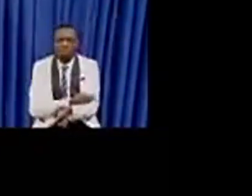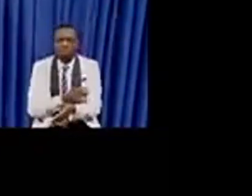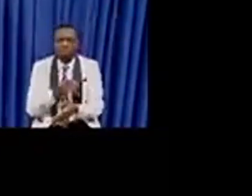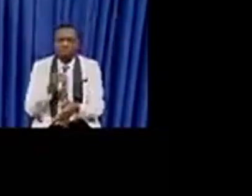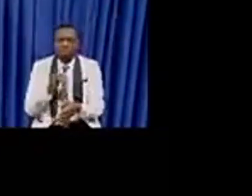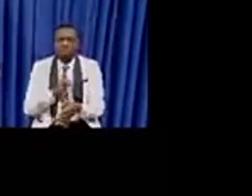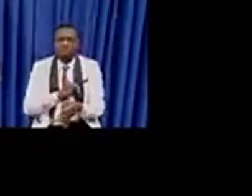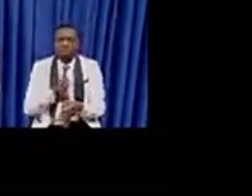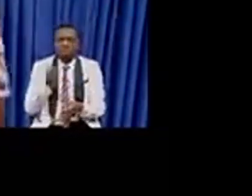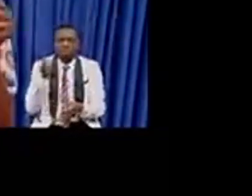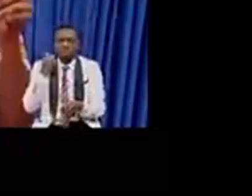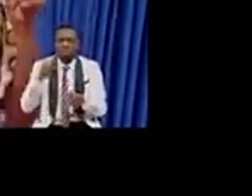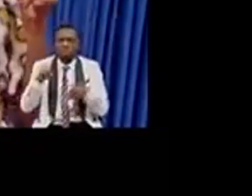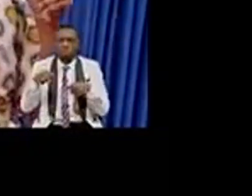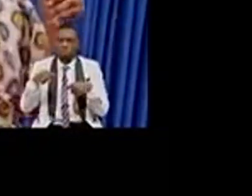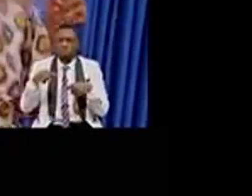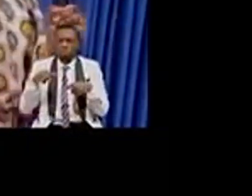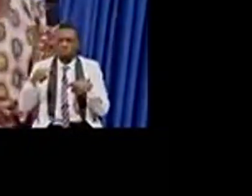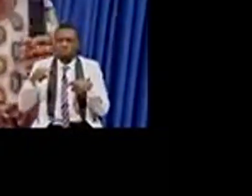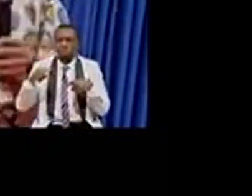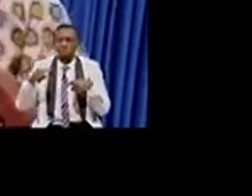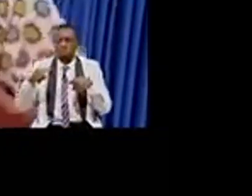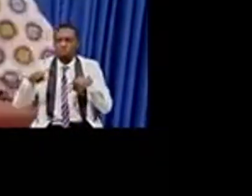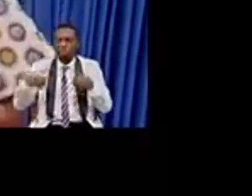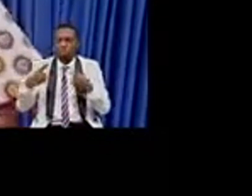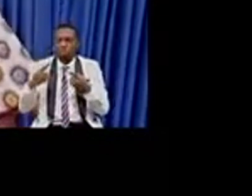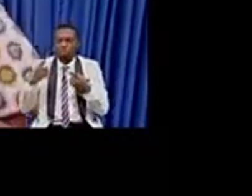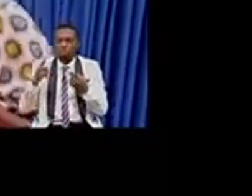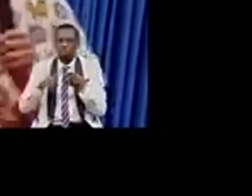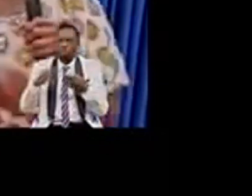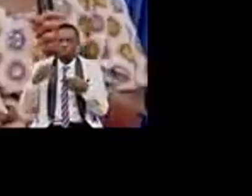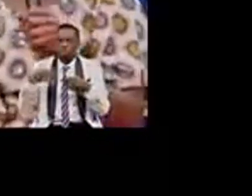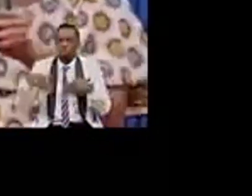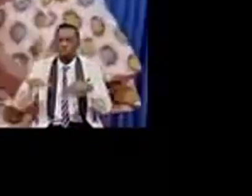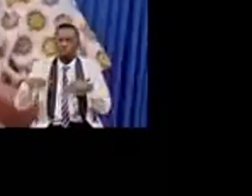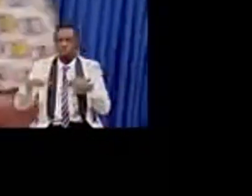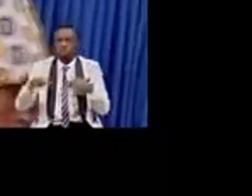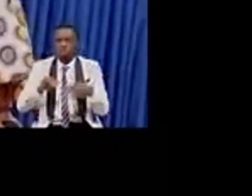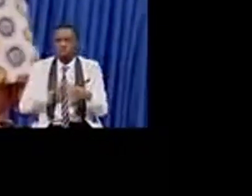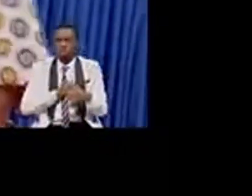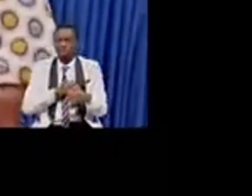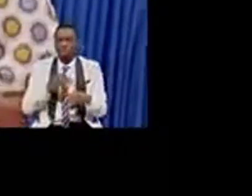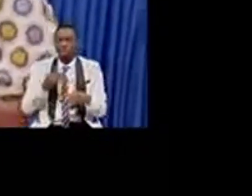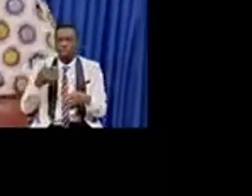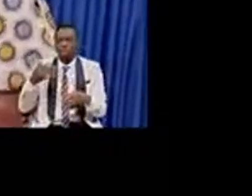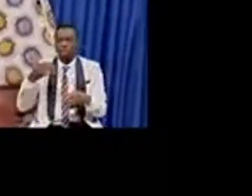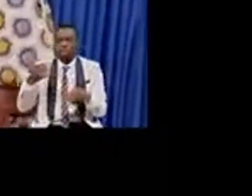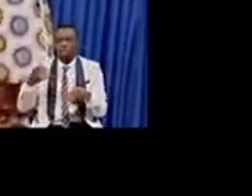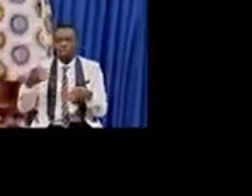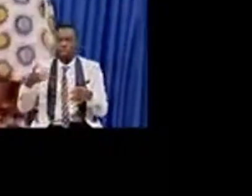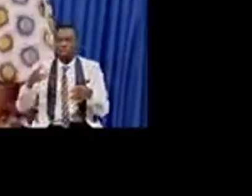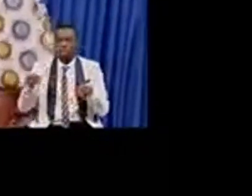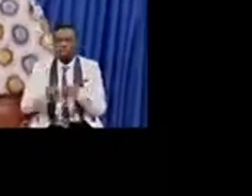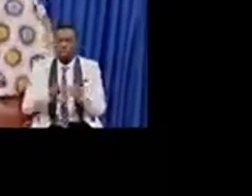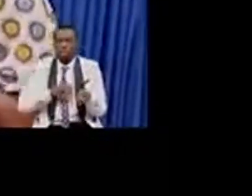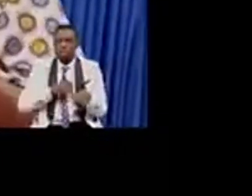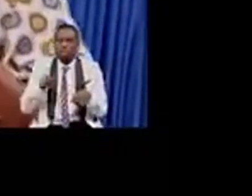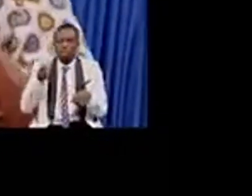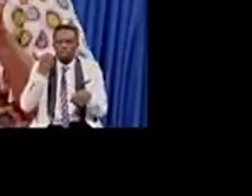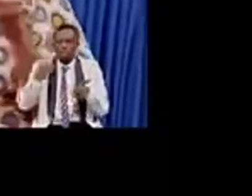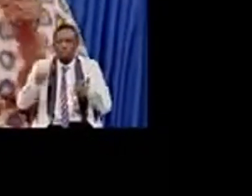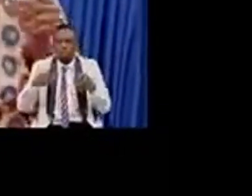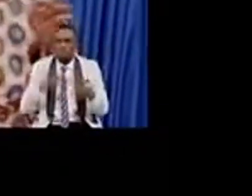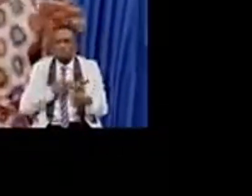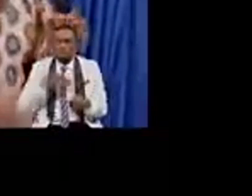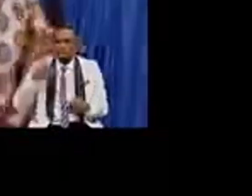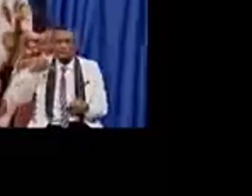and buy what I'm selling before I come to the crusade. I hold my hand. As I was going, I heard the call. It